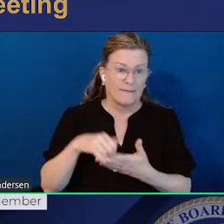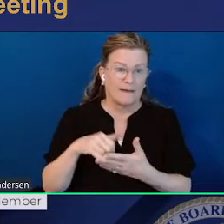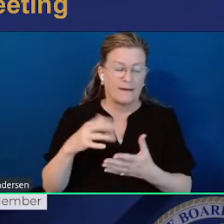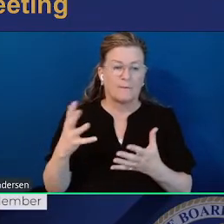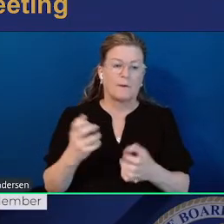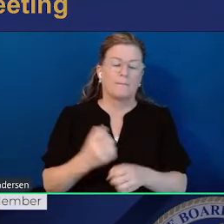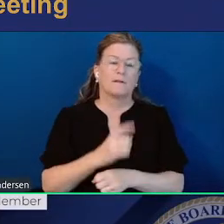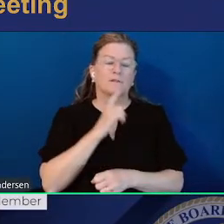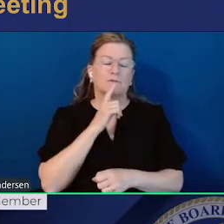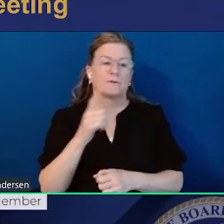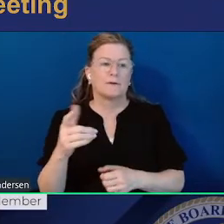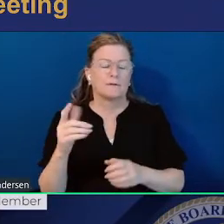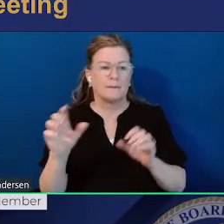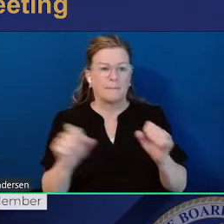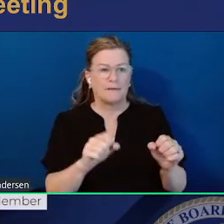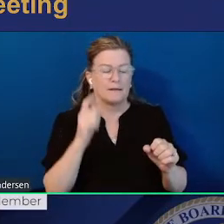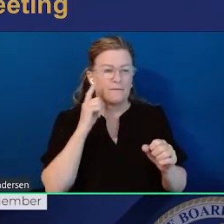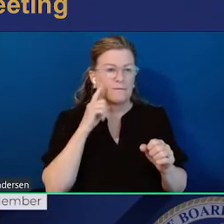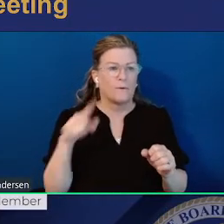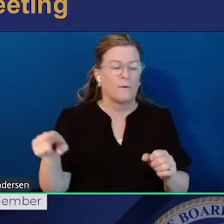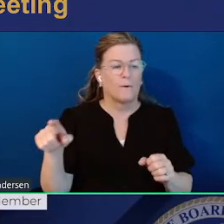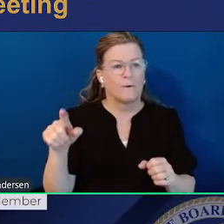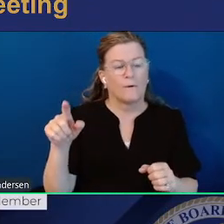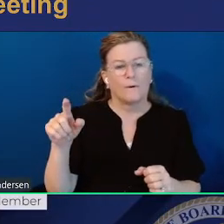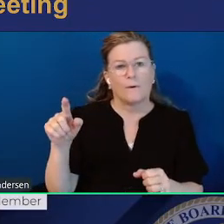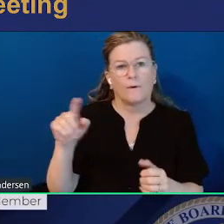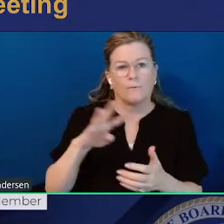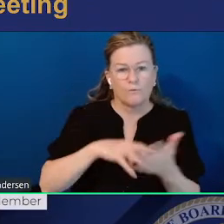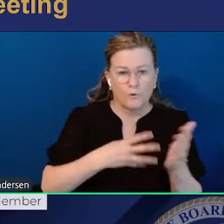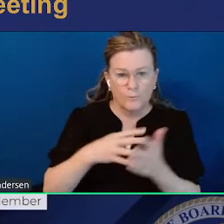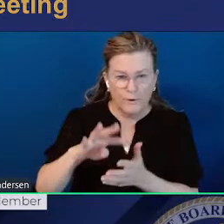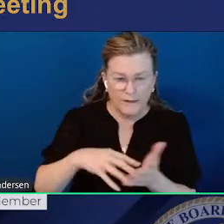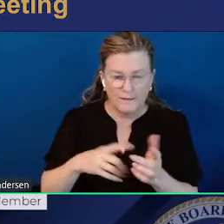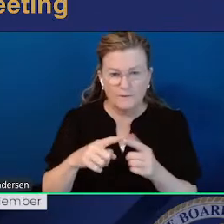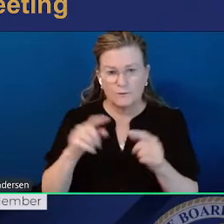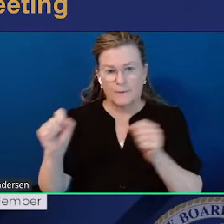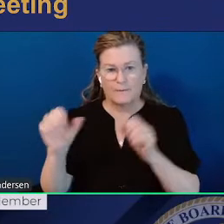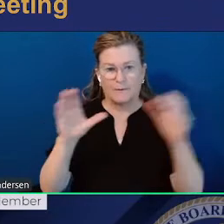that there is an ability for tools and rubrics to compare